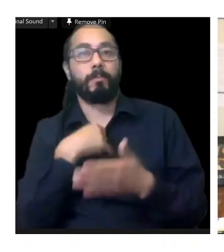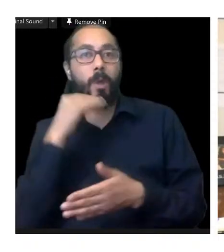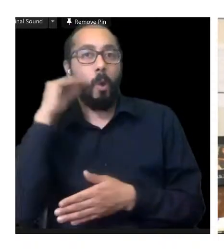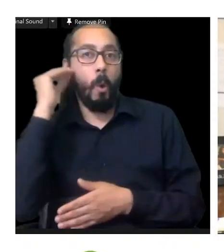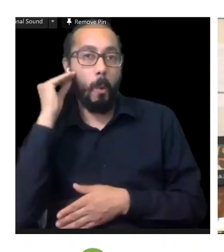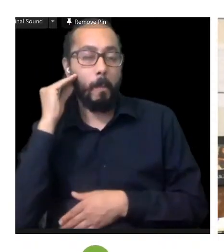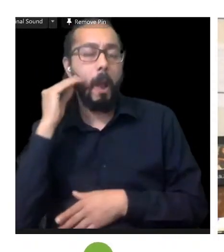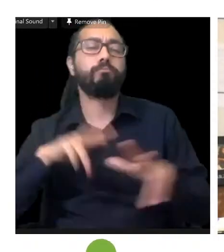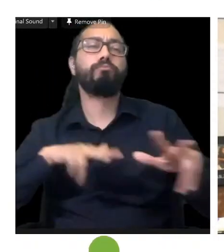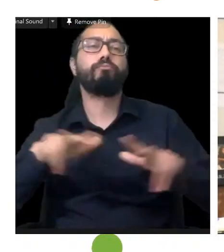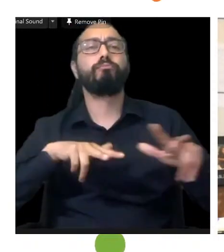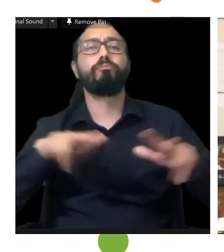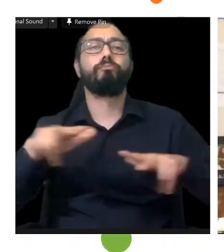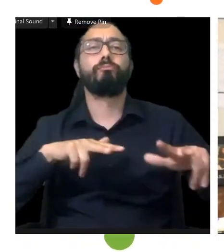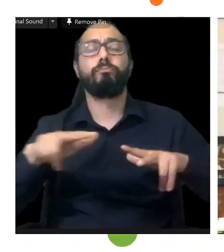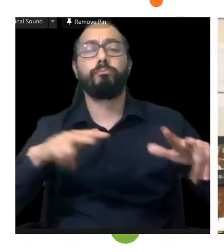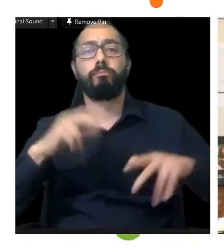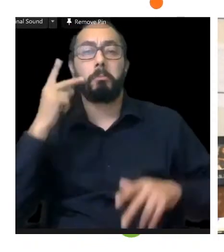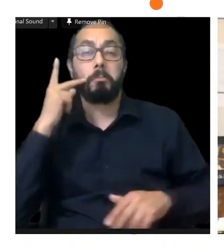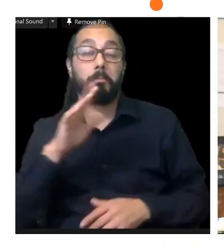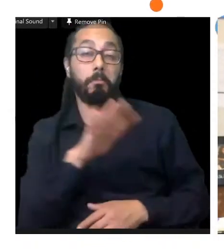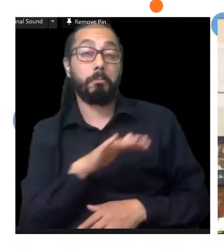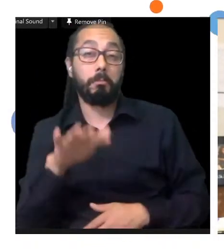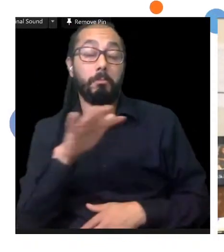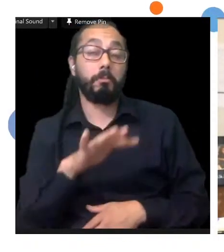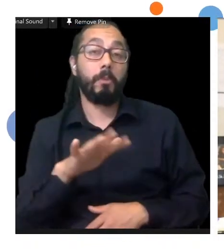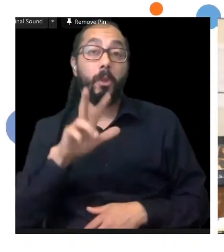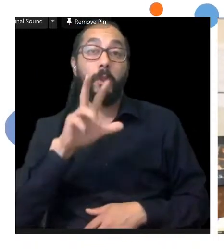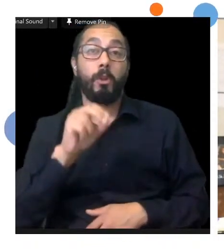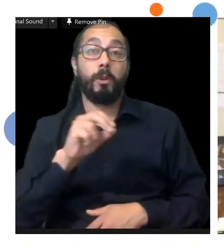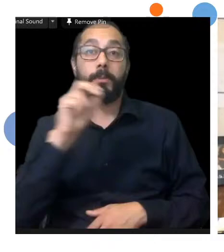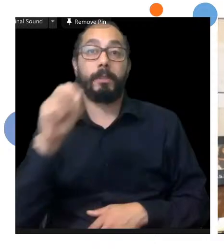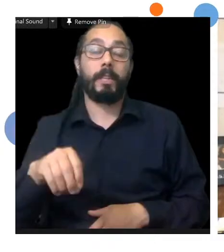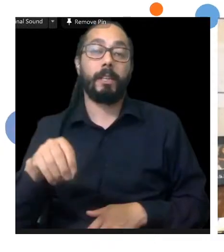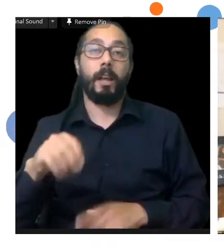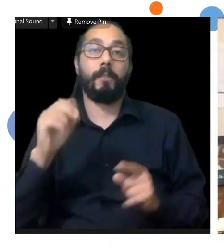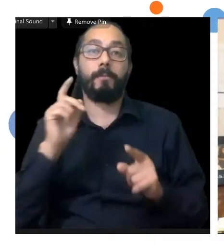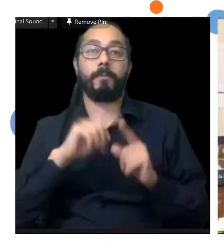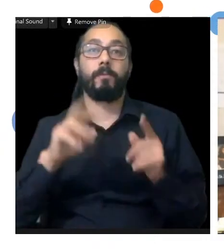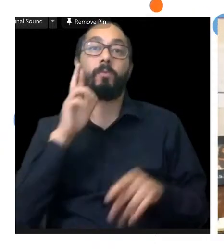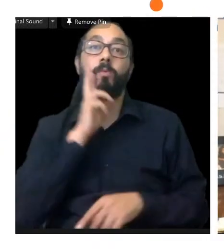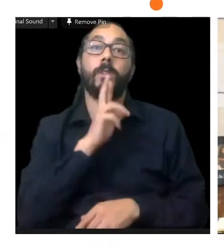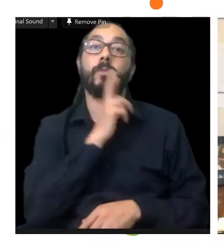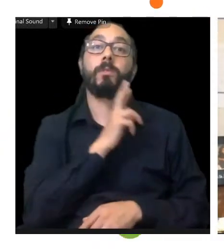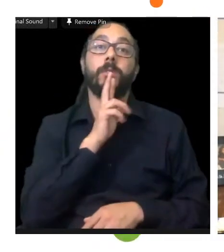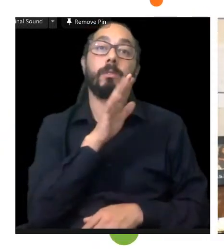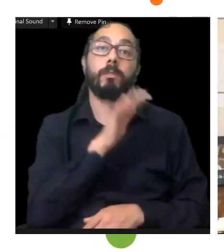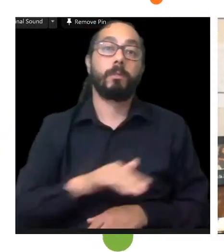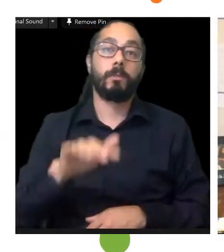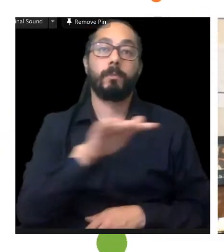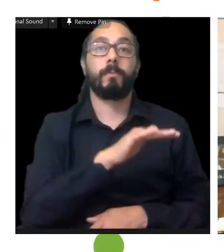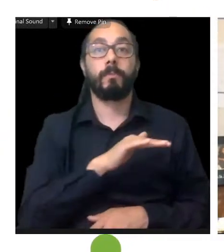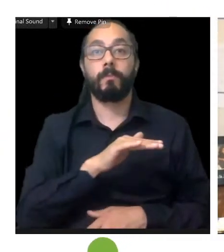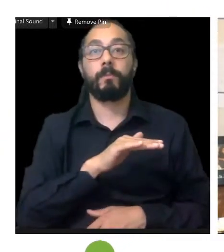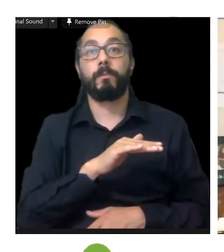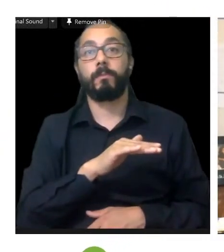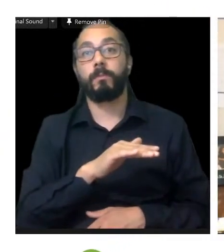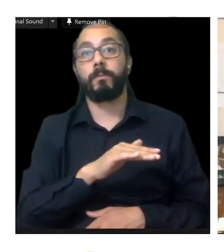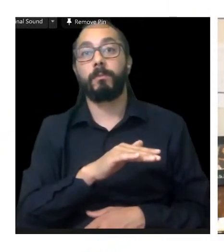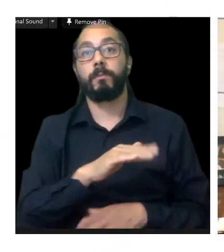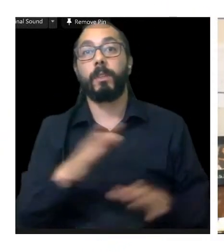saw probably about 30% of the retail and restaurants that are around our neighborhood have shut